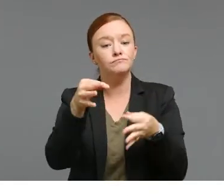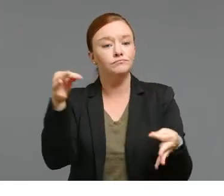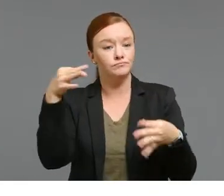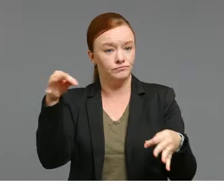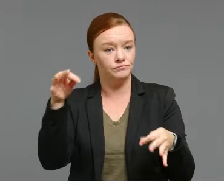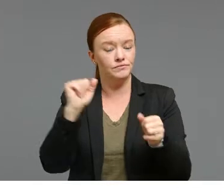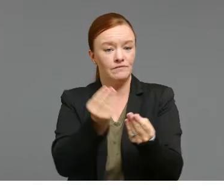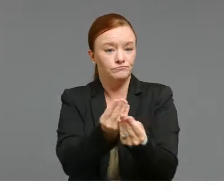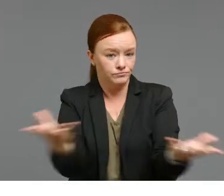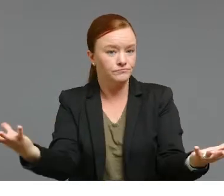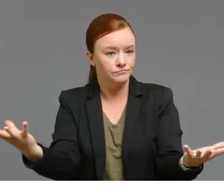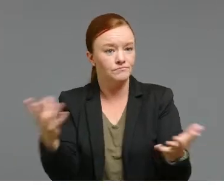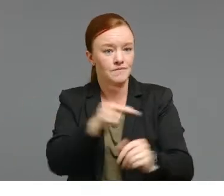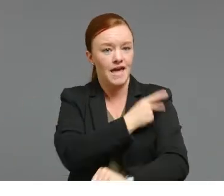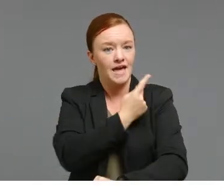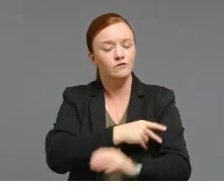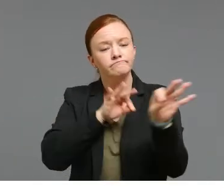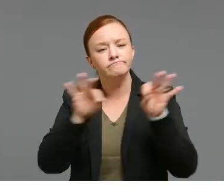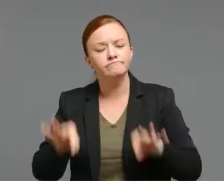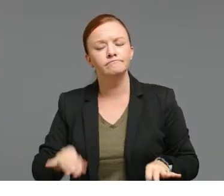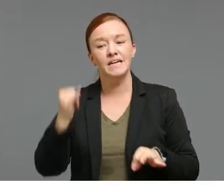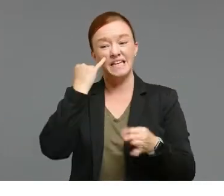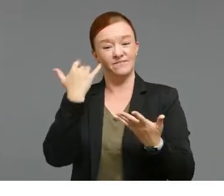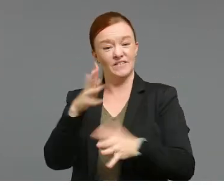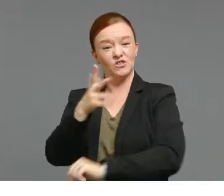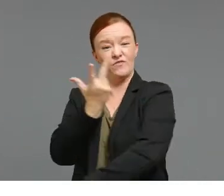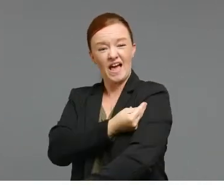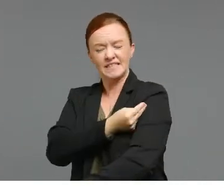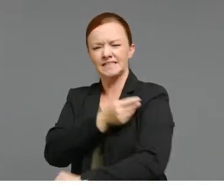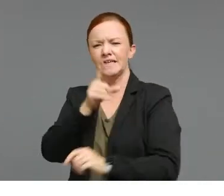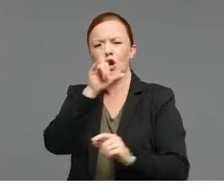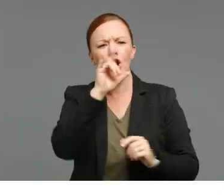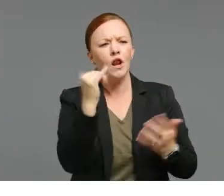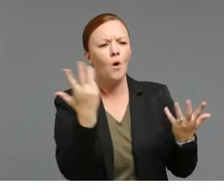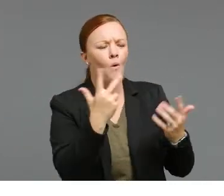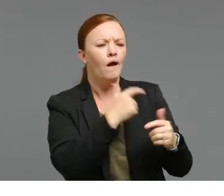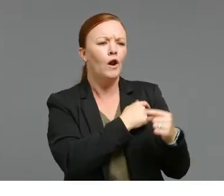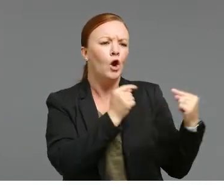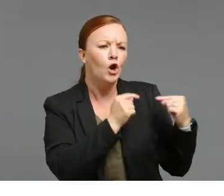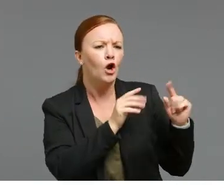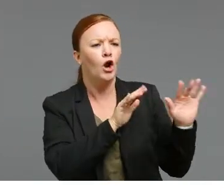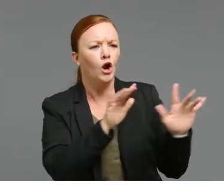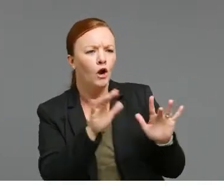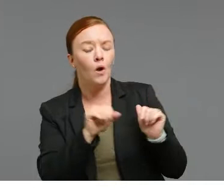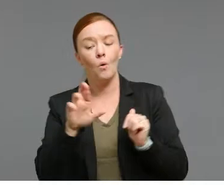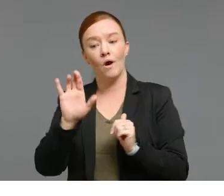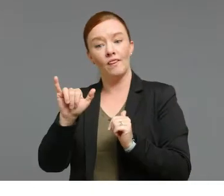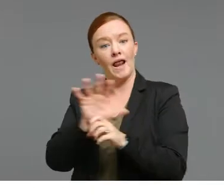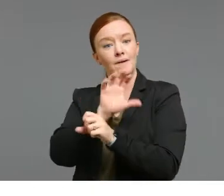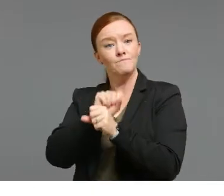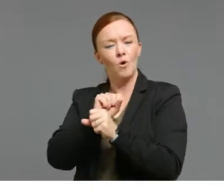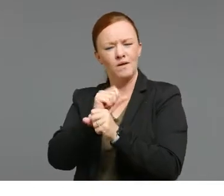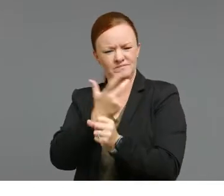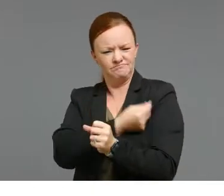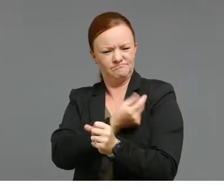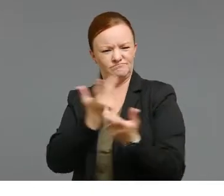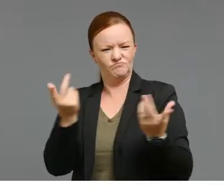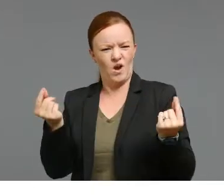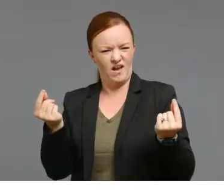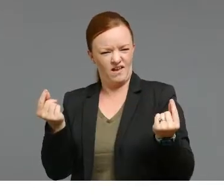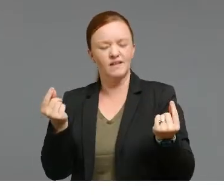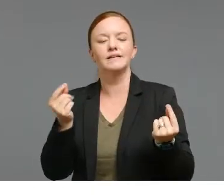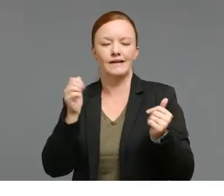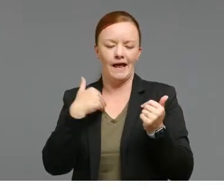their patients, telling them what to expect after getting a vaccine or what to expect at their vaccine appointment, and lots of